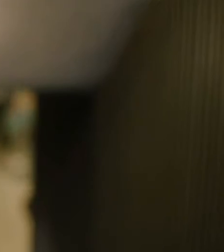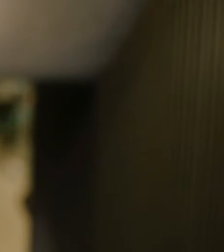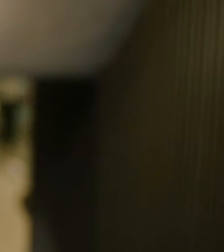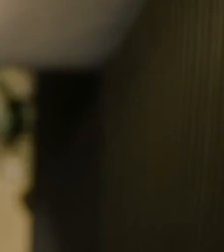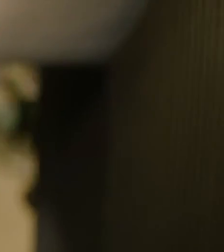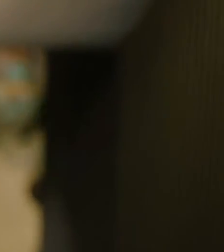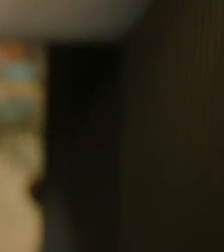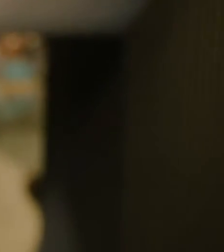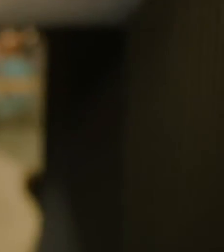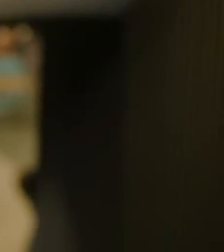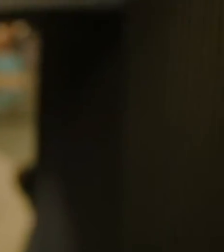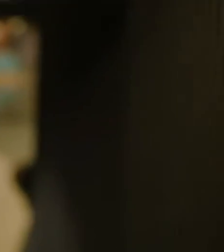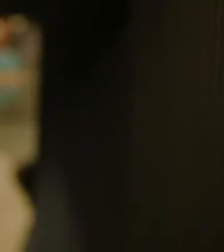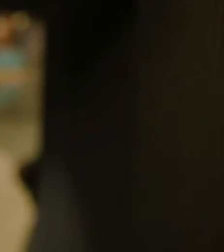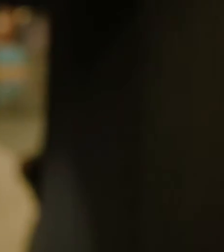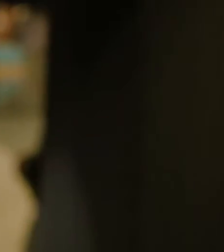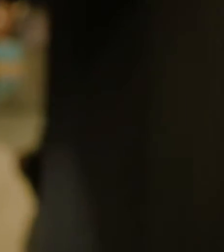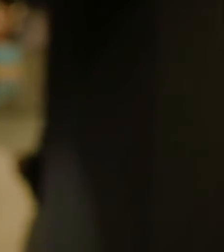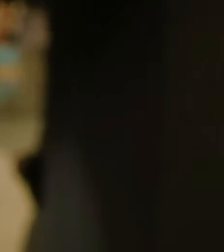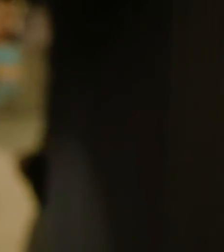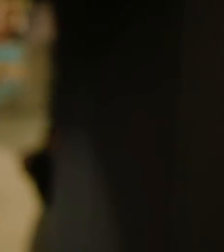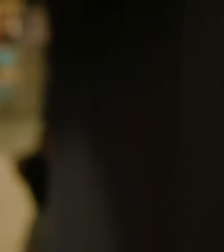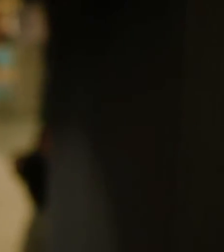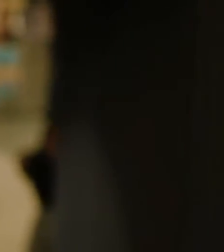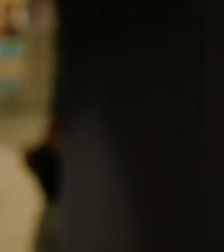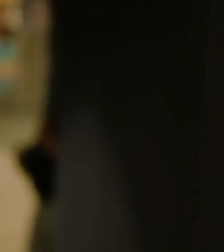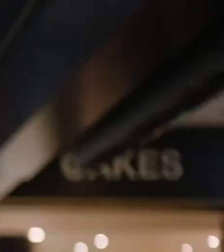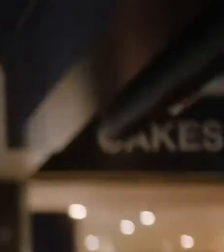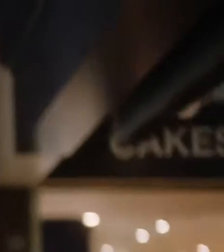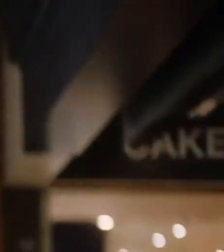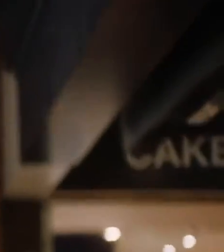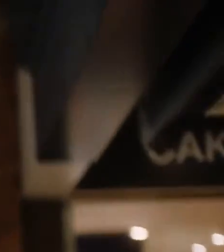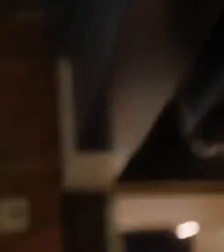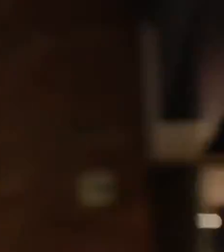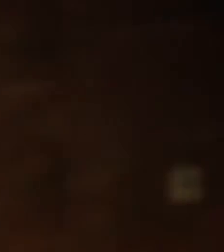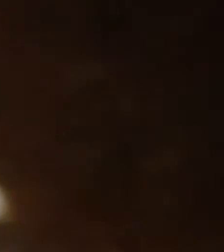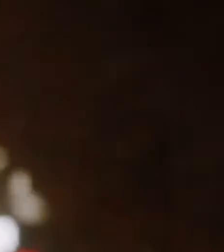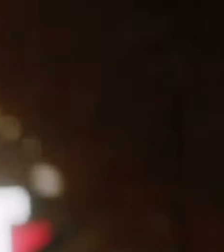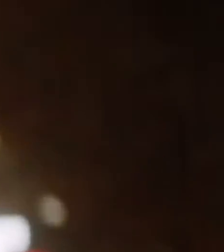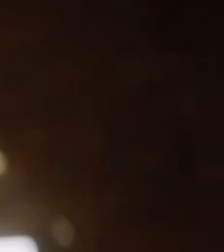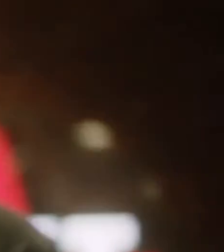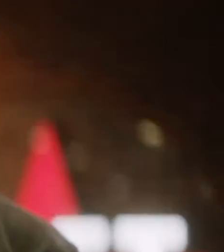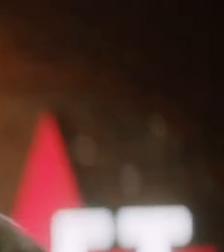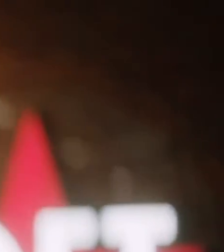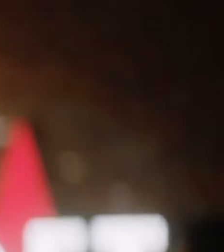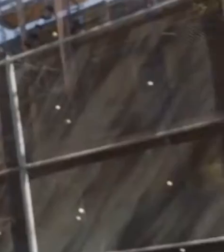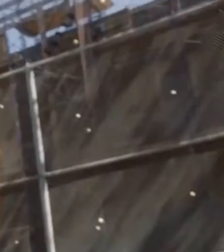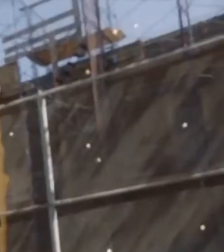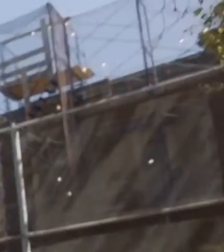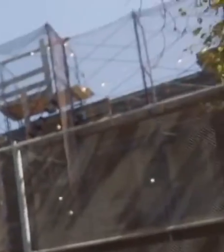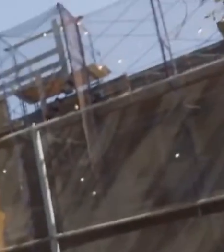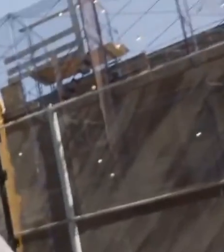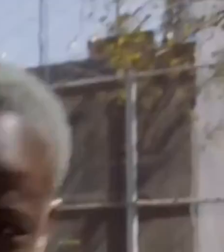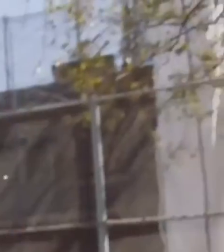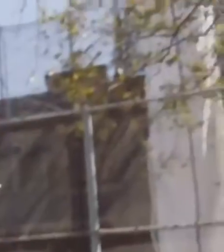And then my dad got deported. So I had to step up. I had to kind of become a dad